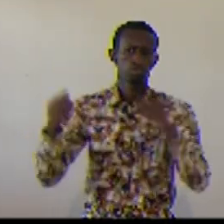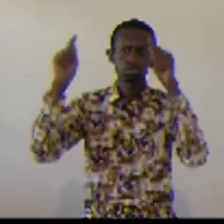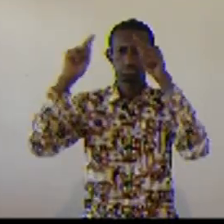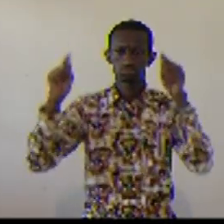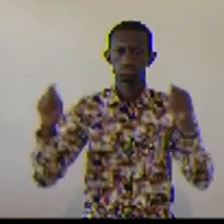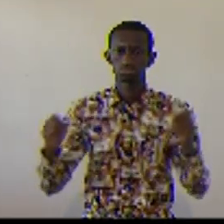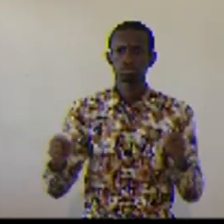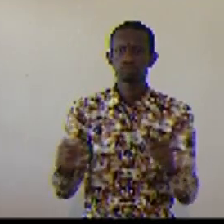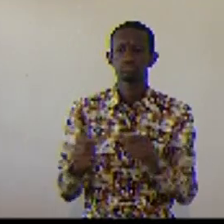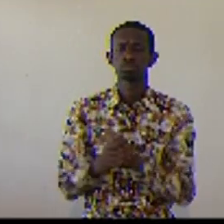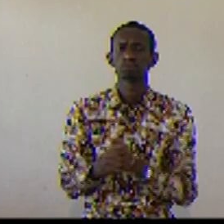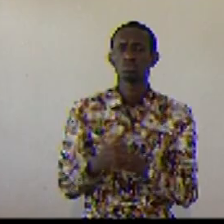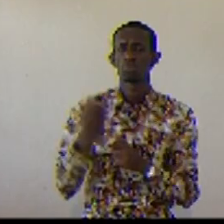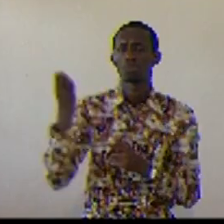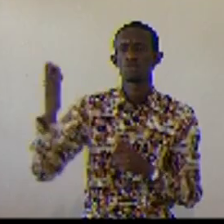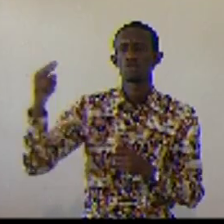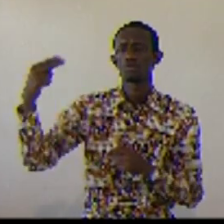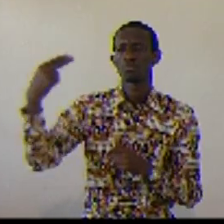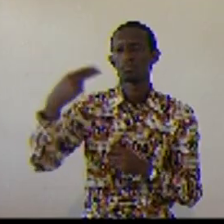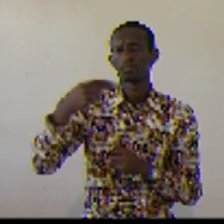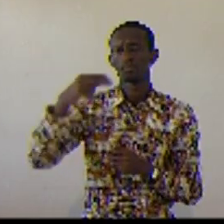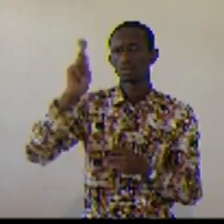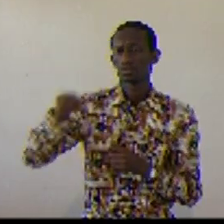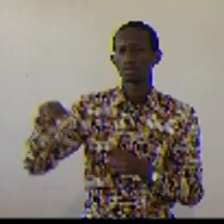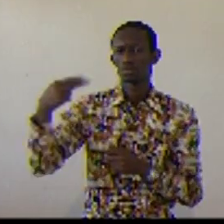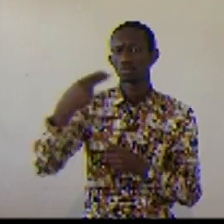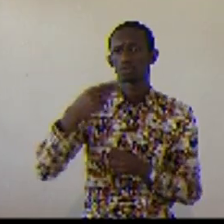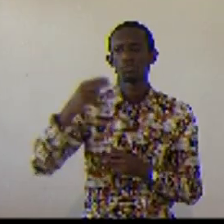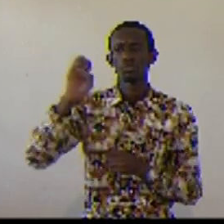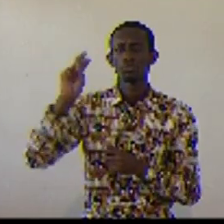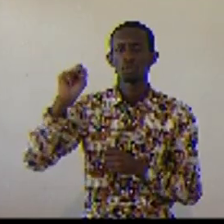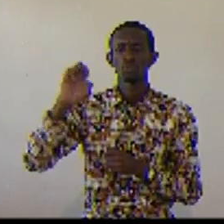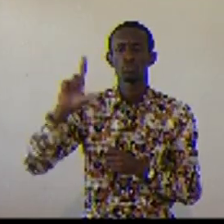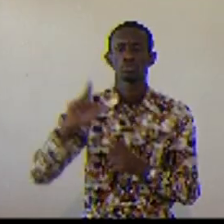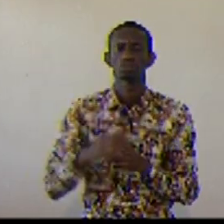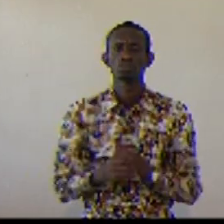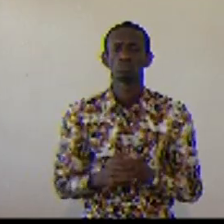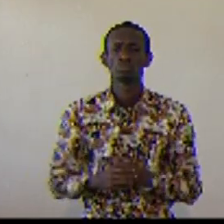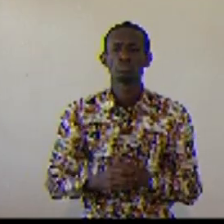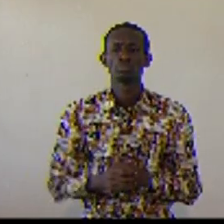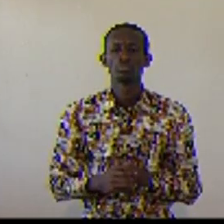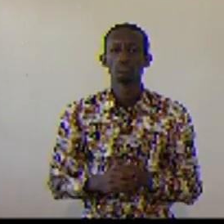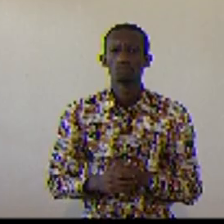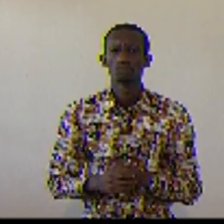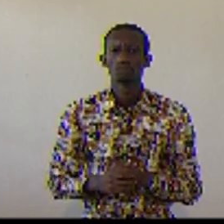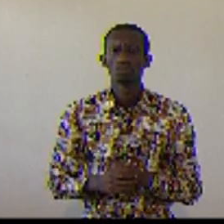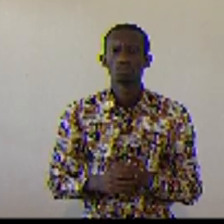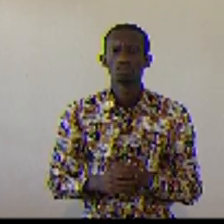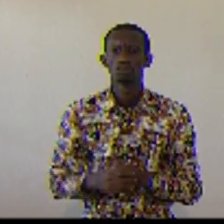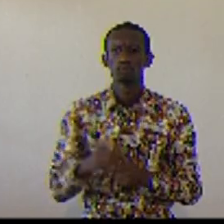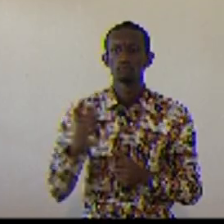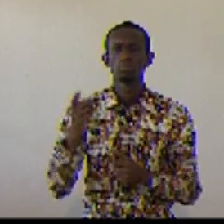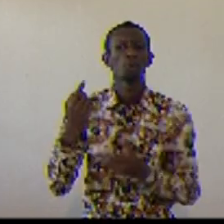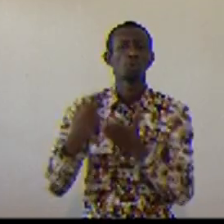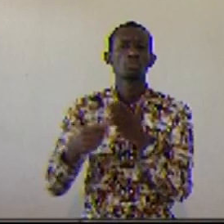phenol. Just have a look at it. What are these ones? What are these